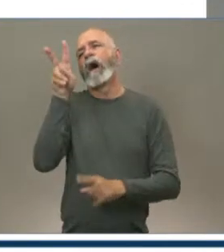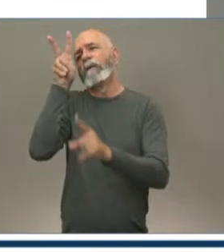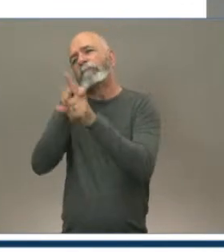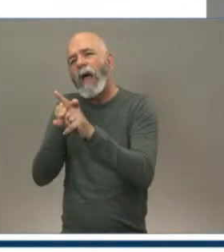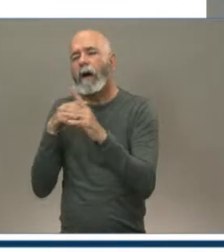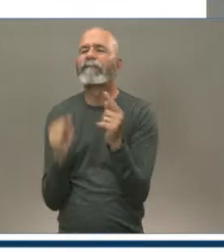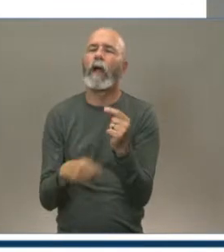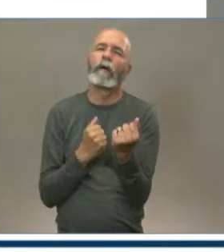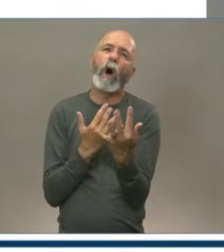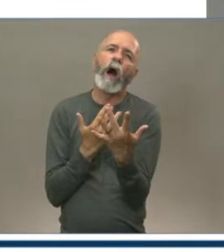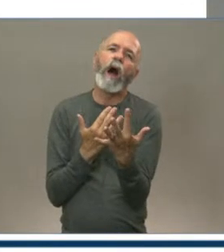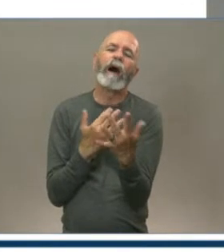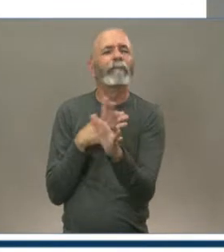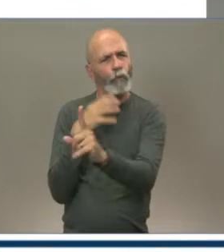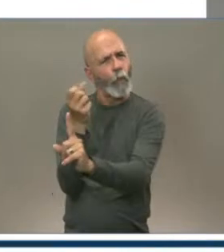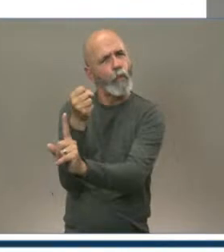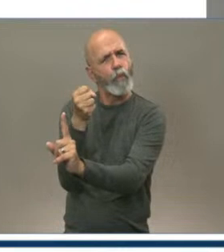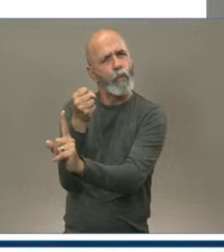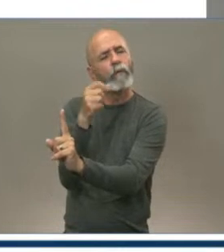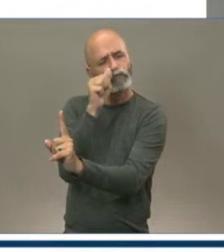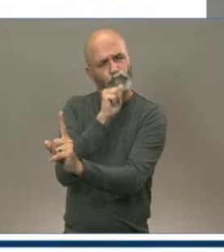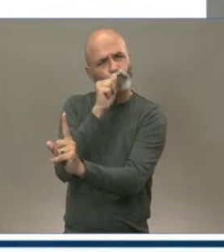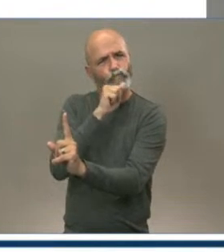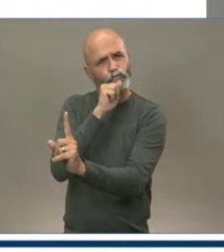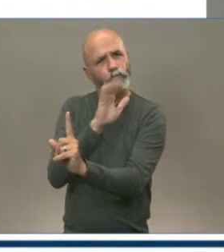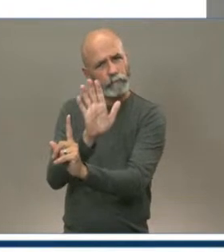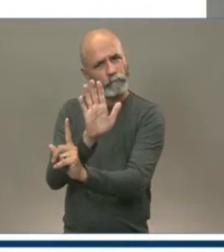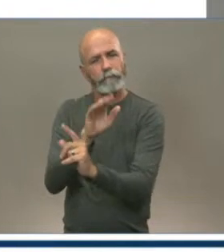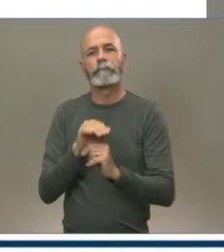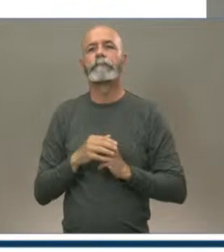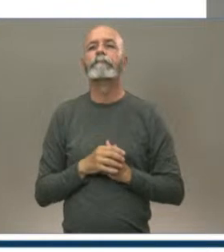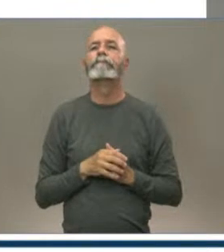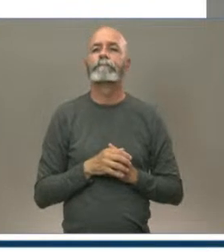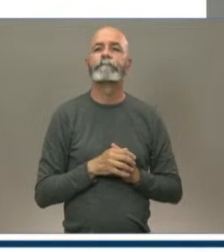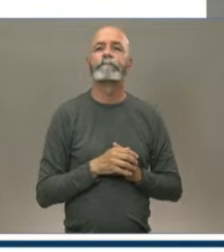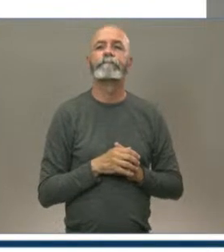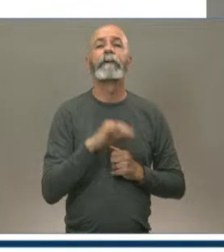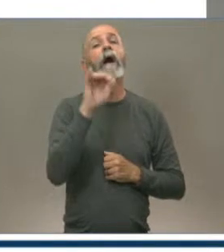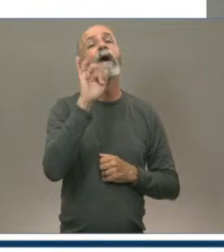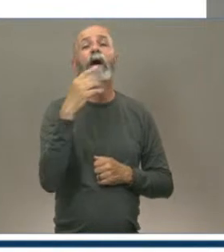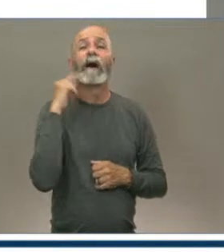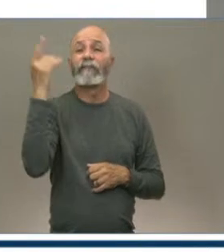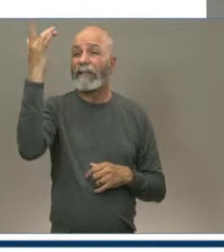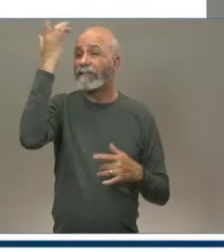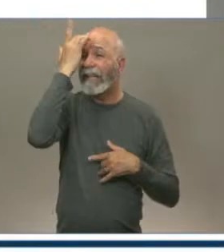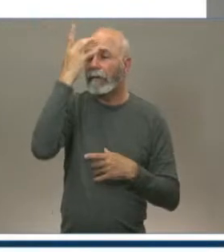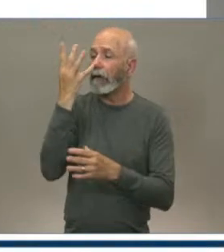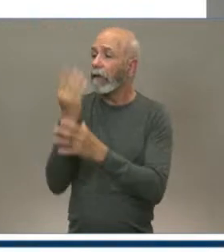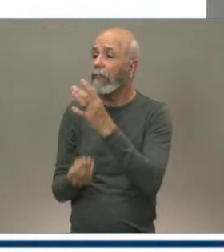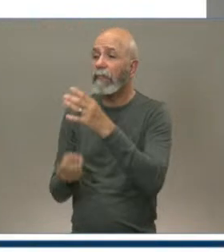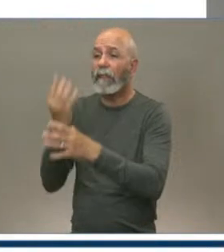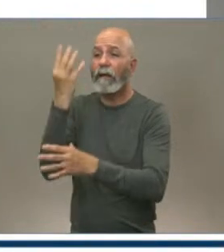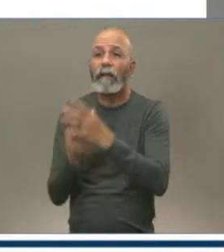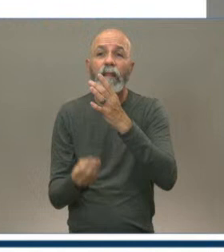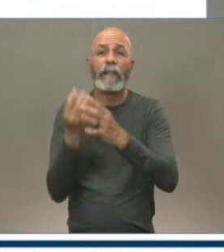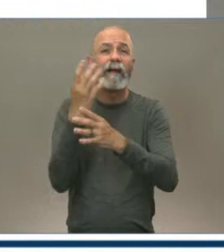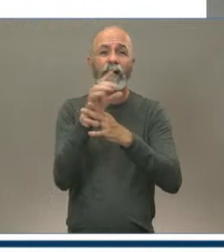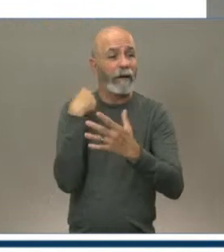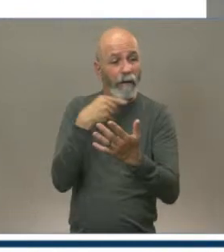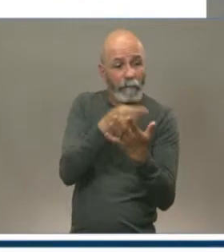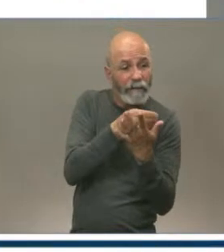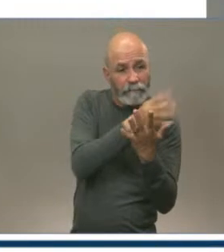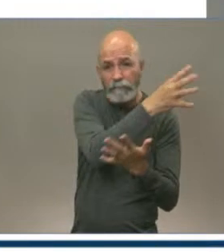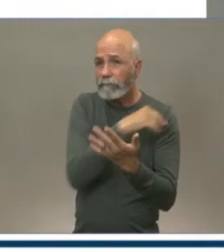soon. The support for sick time announced today is also good news. People who are sick need to get tested